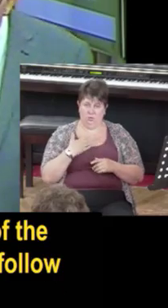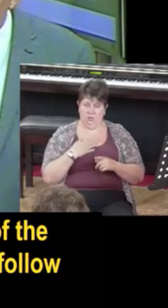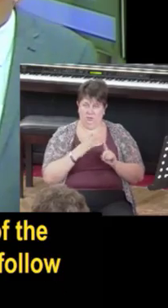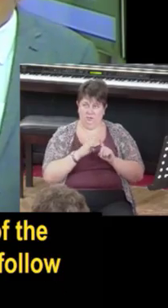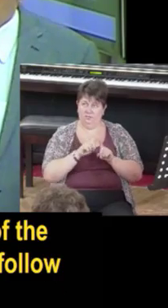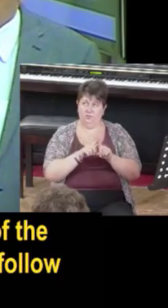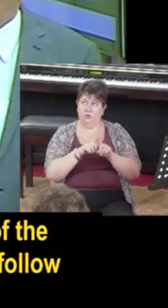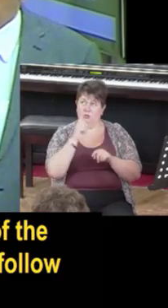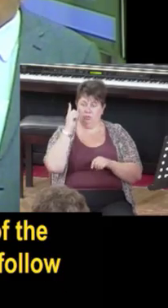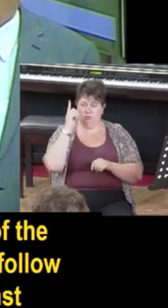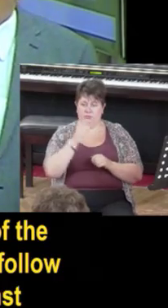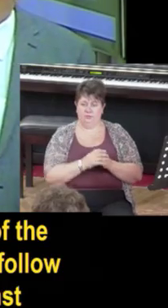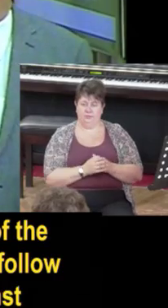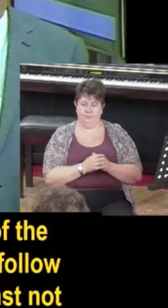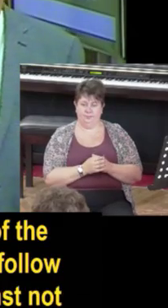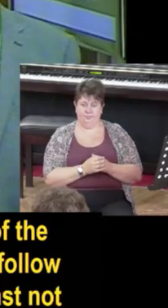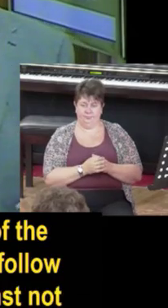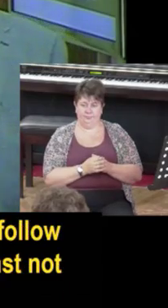God.